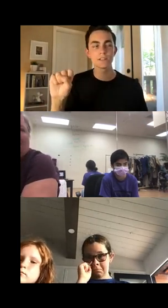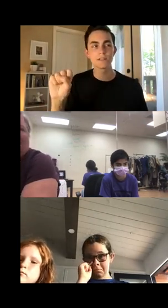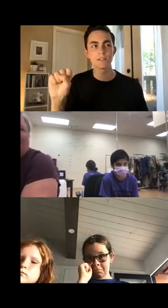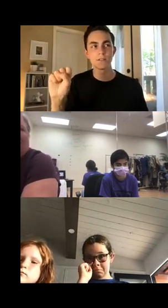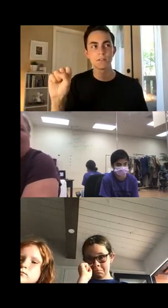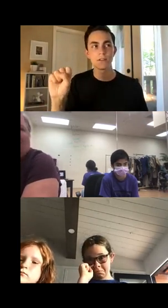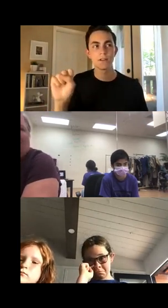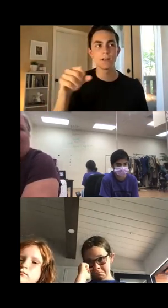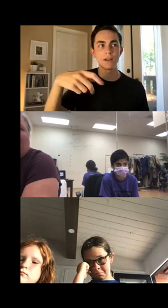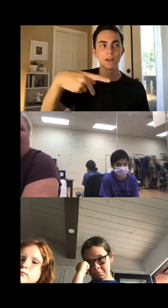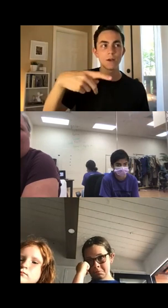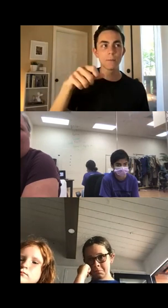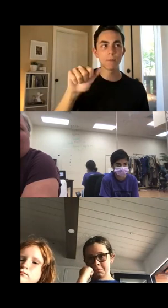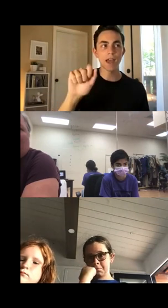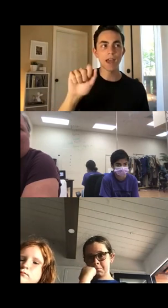Harris,